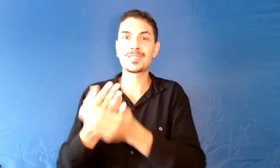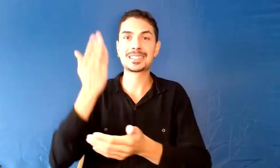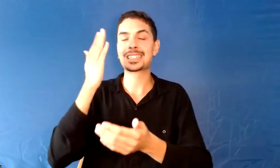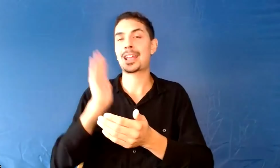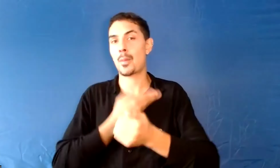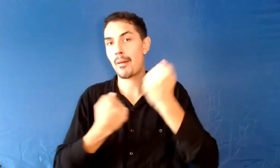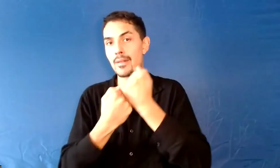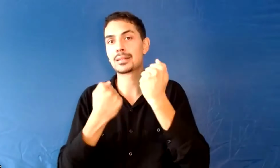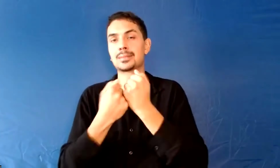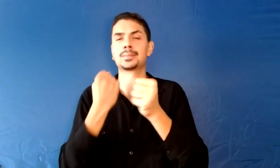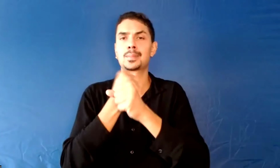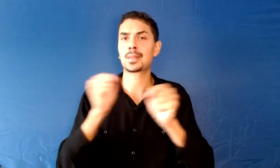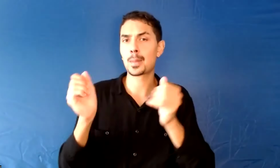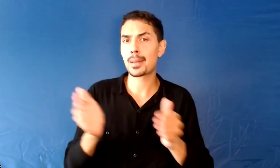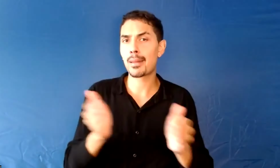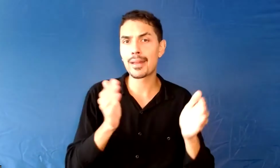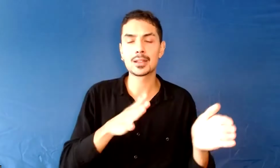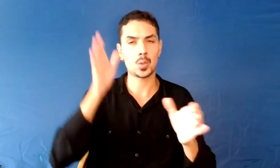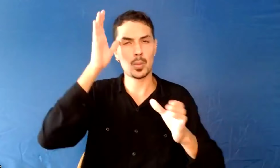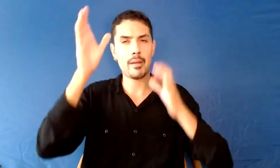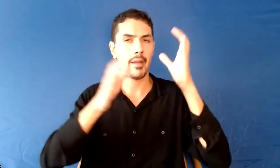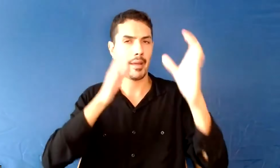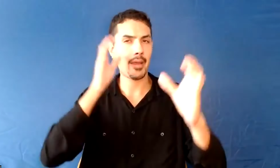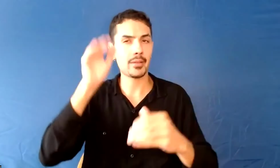advocacy. Safety planning is super creative.